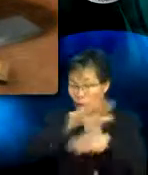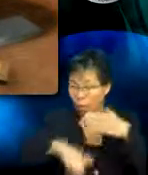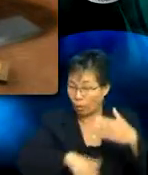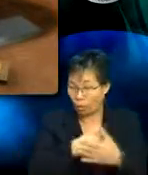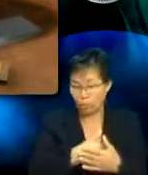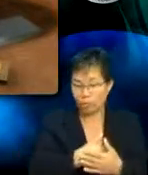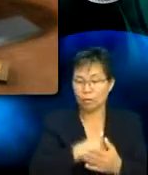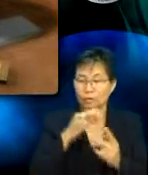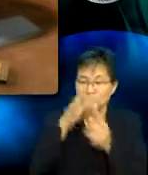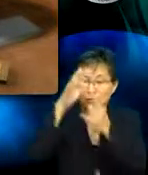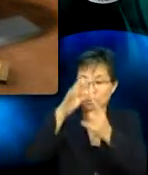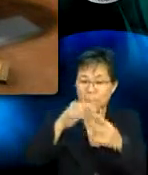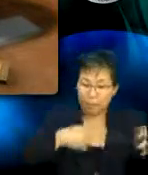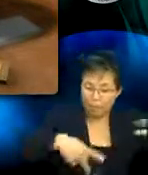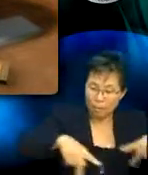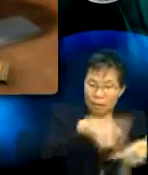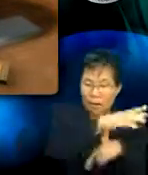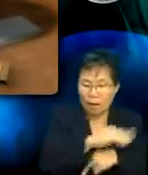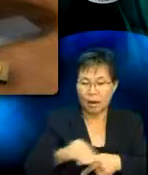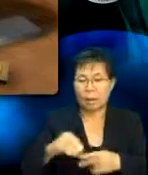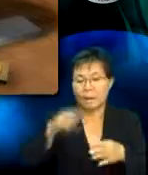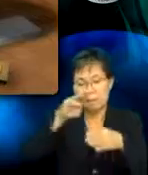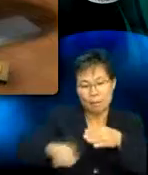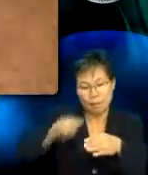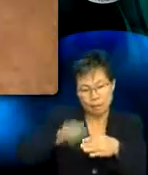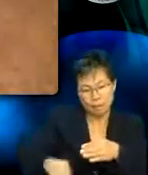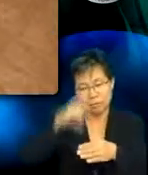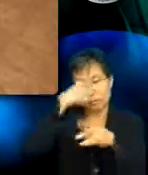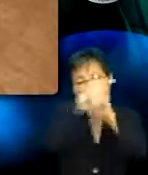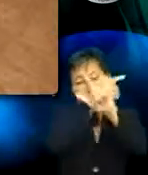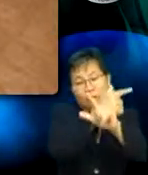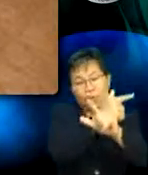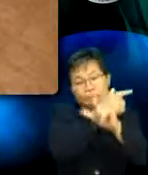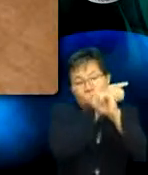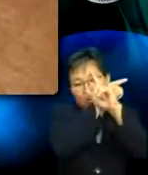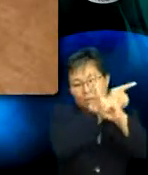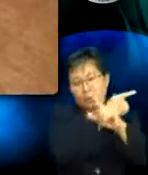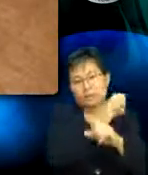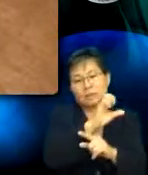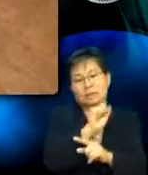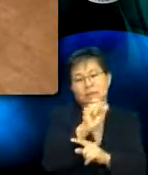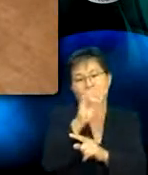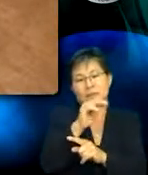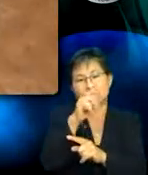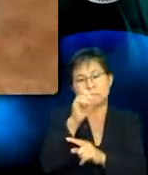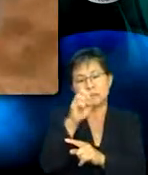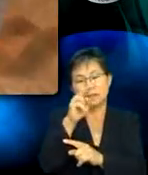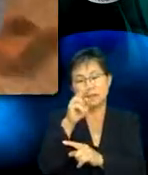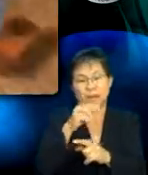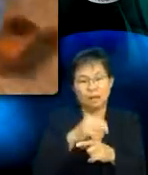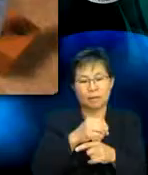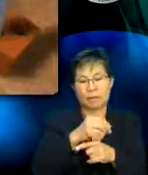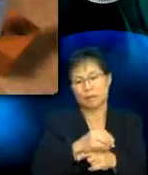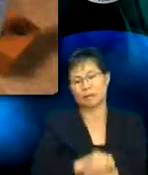And that's not all. Special plastics and metals for the production of synthetic